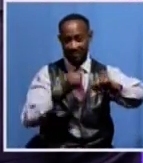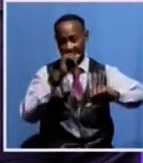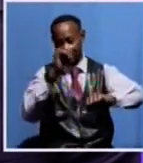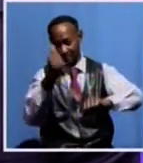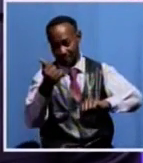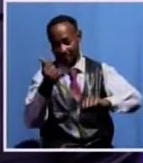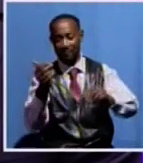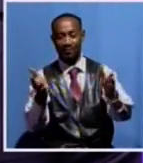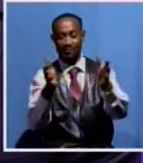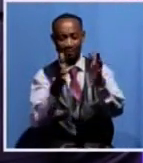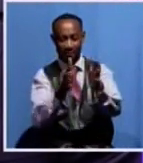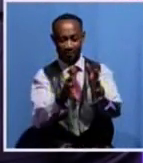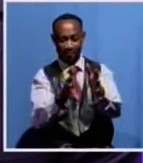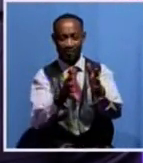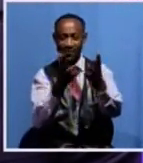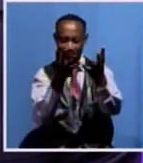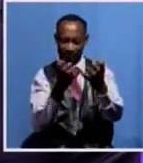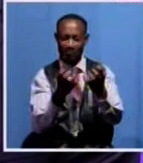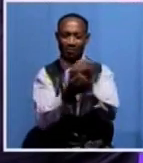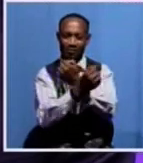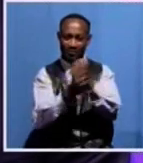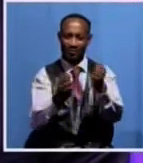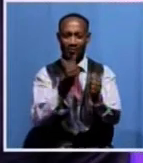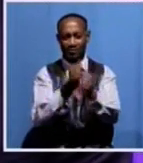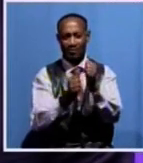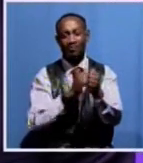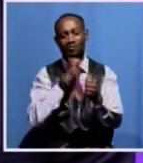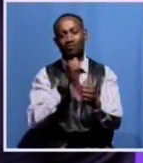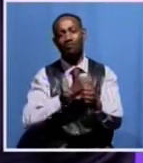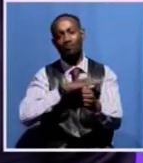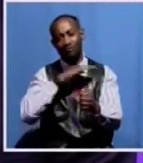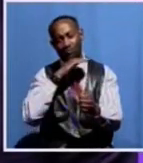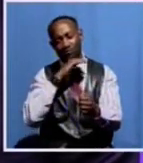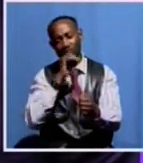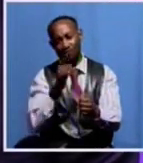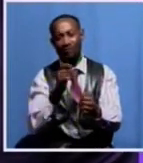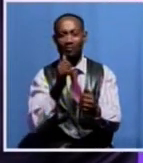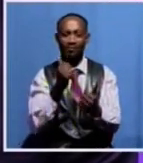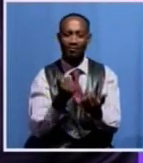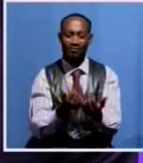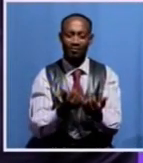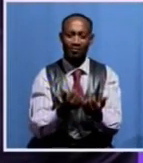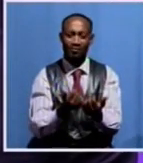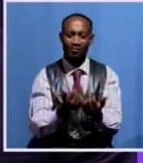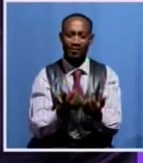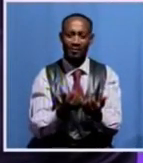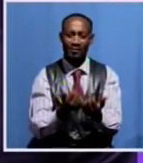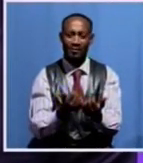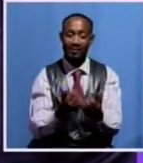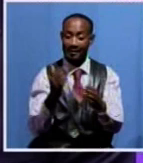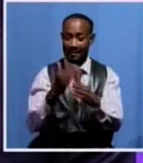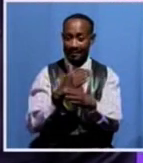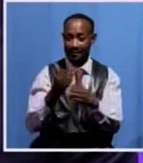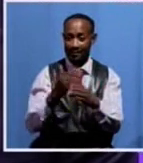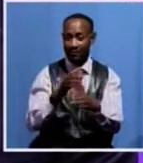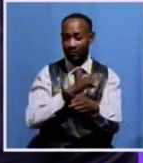that you address the inadequacies, but also to listen more intensely to what the business community thought